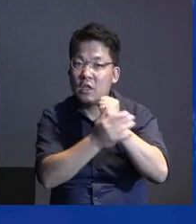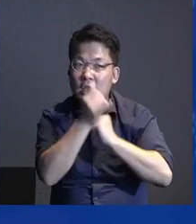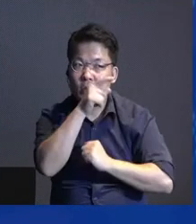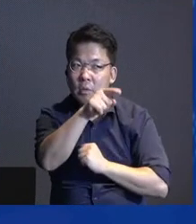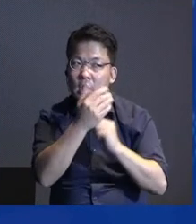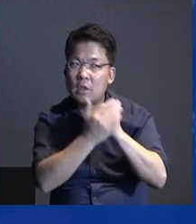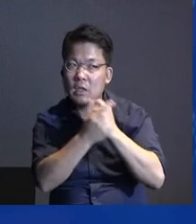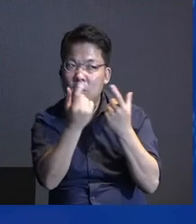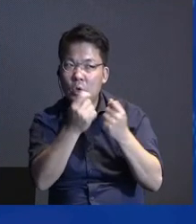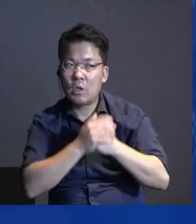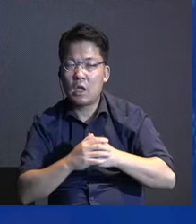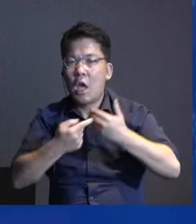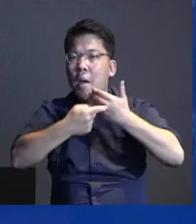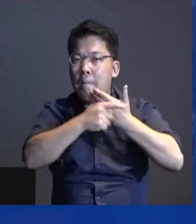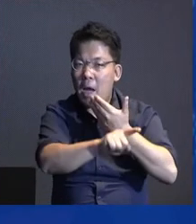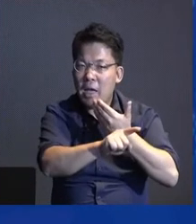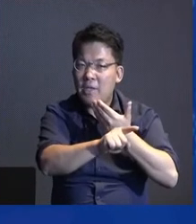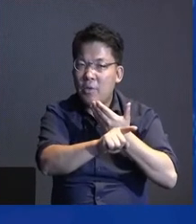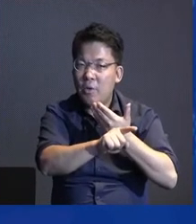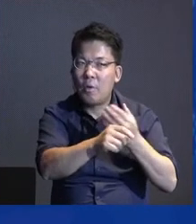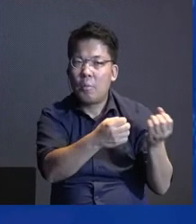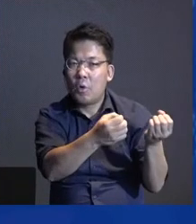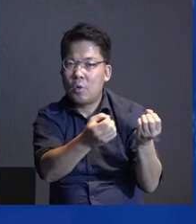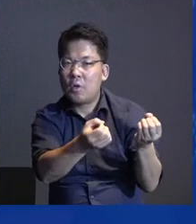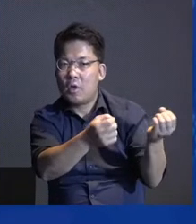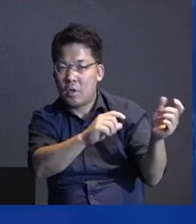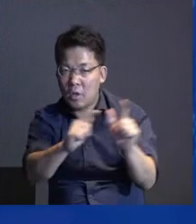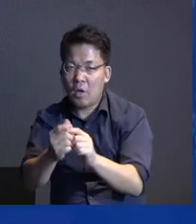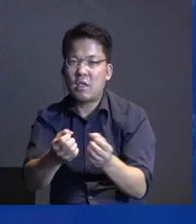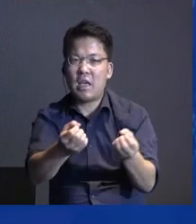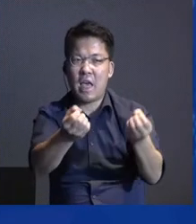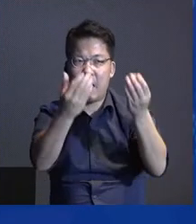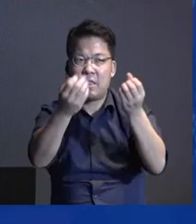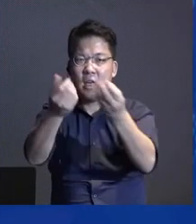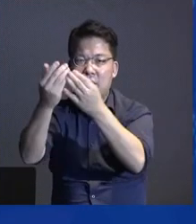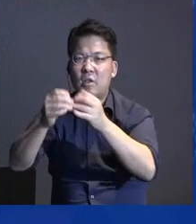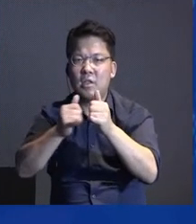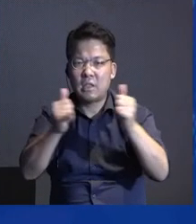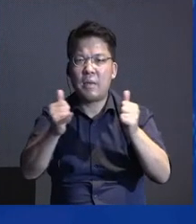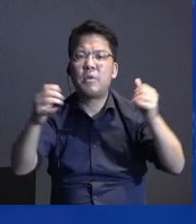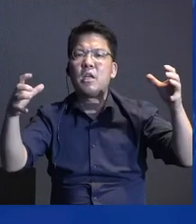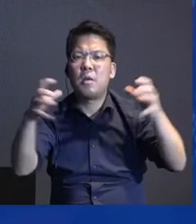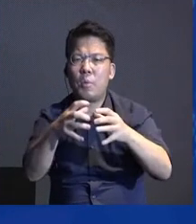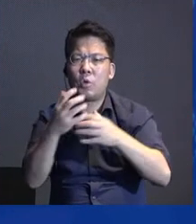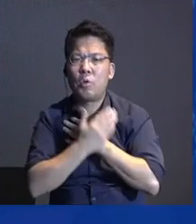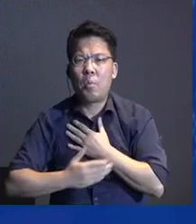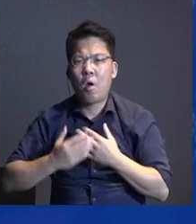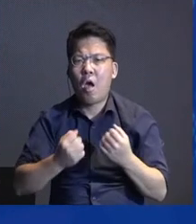party or health checkup is held through the residents' initiatives.